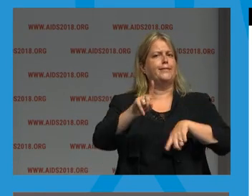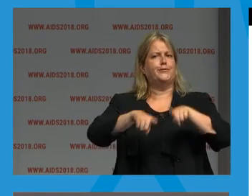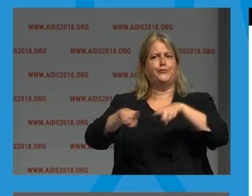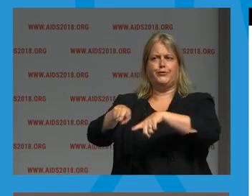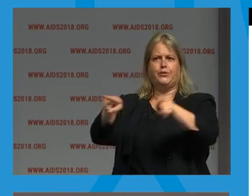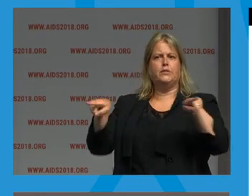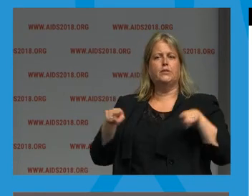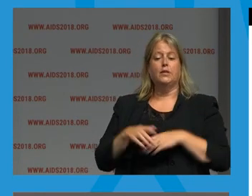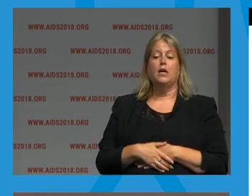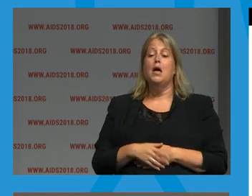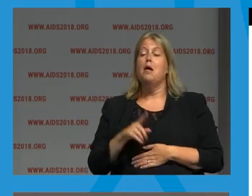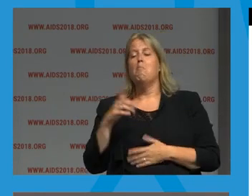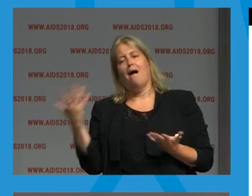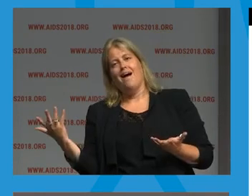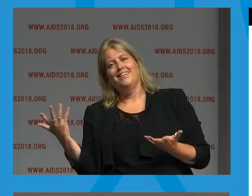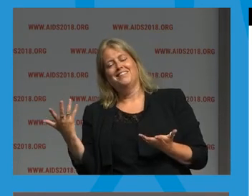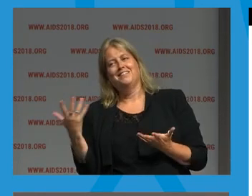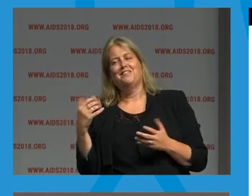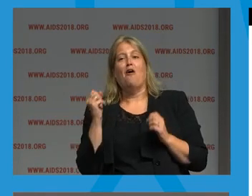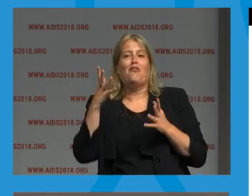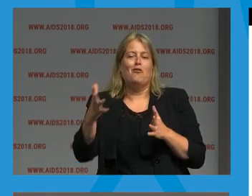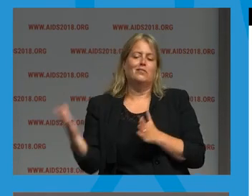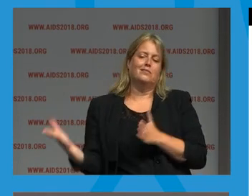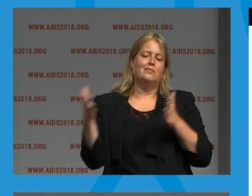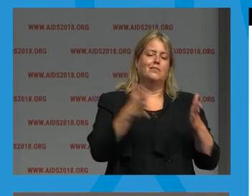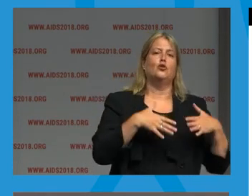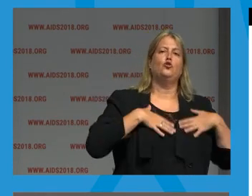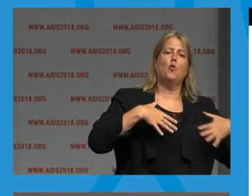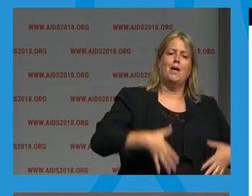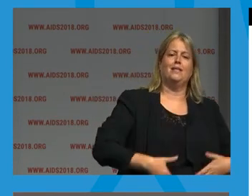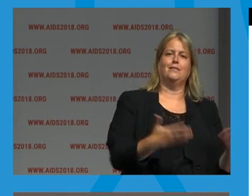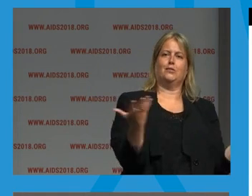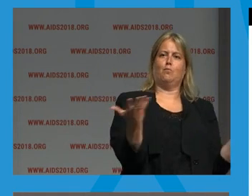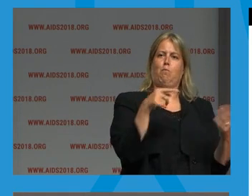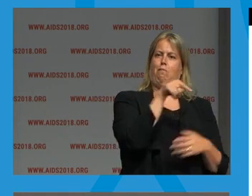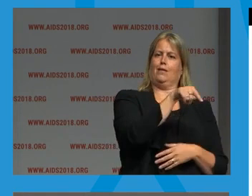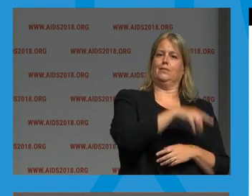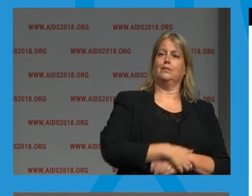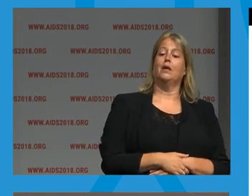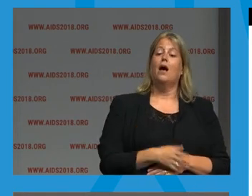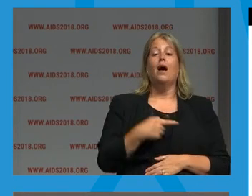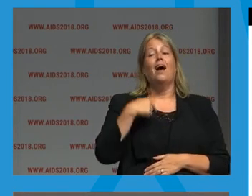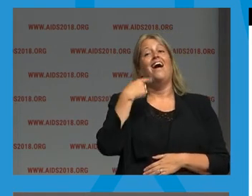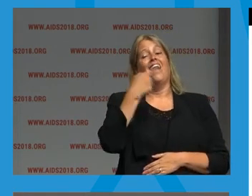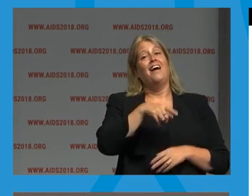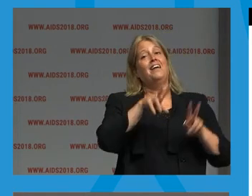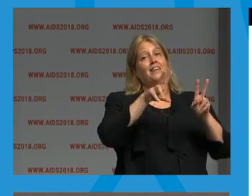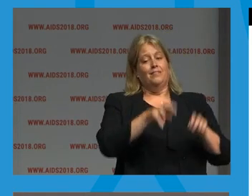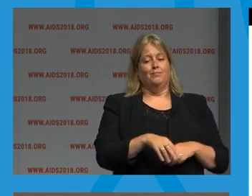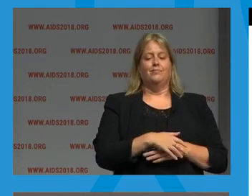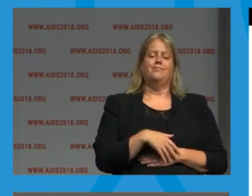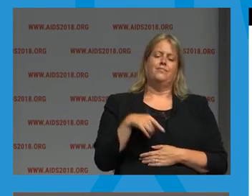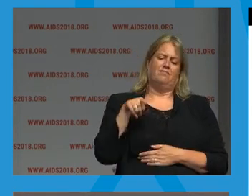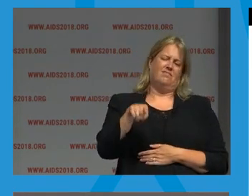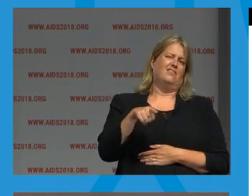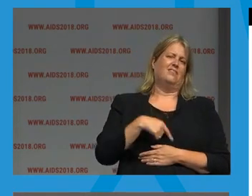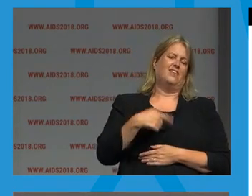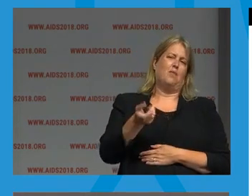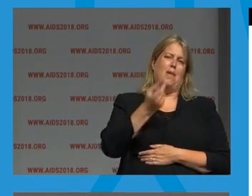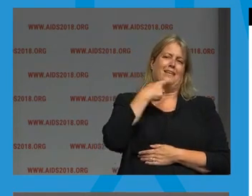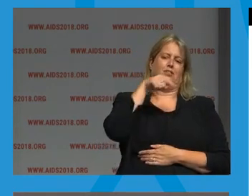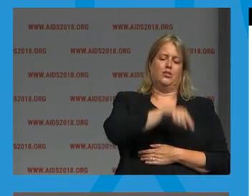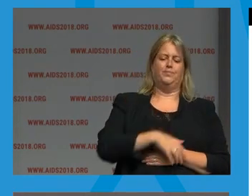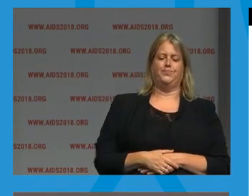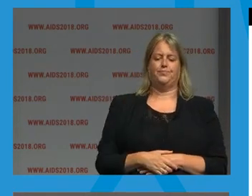what about humans? And in that regard, we initiated a study using vedolizumab in humans.